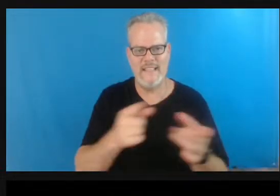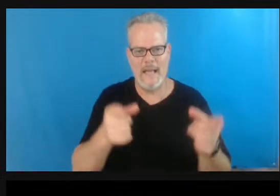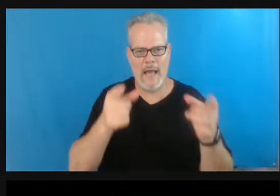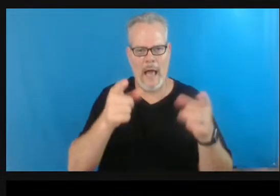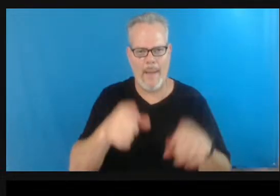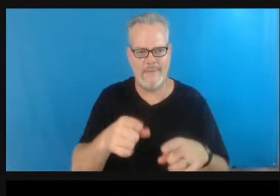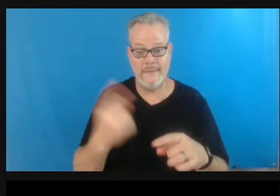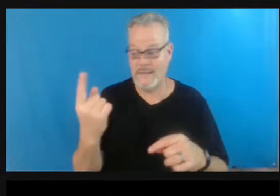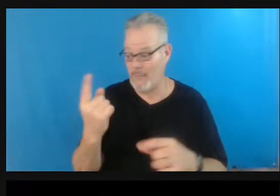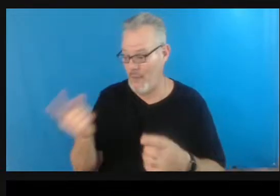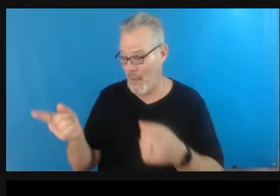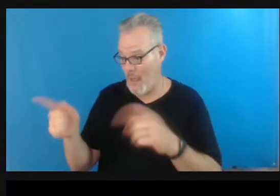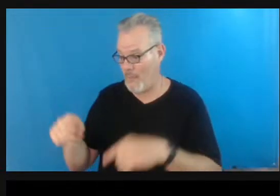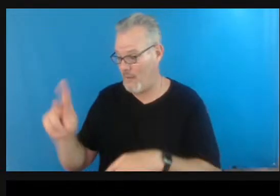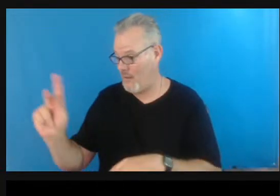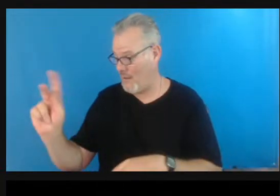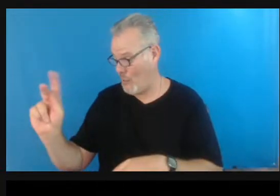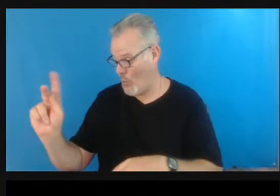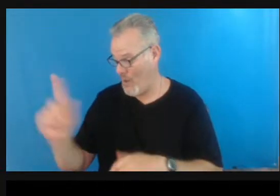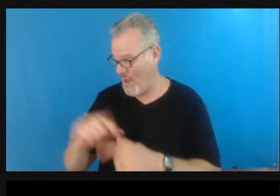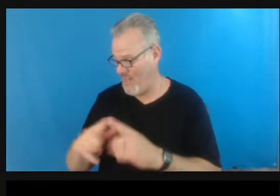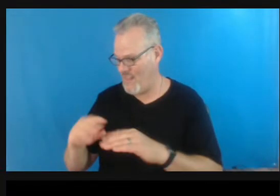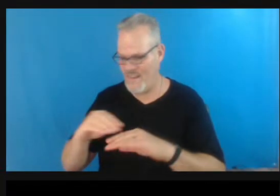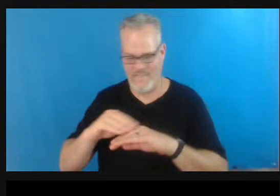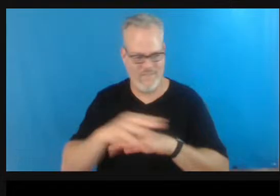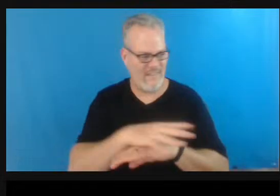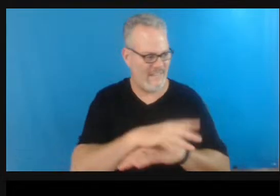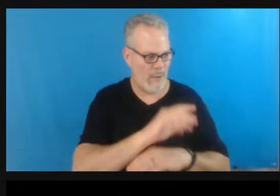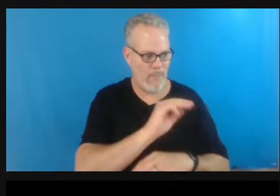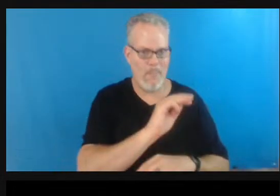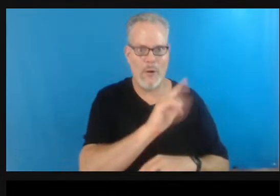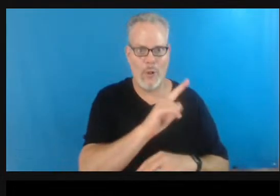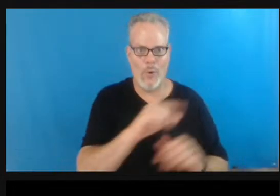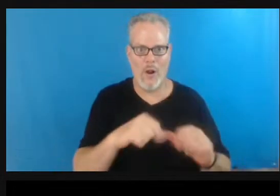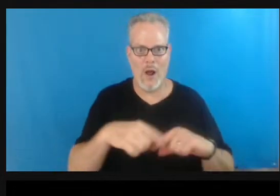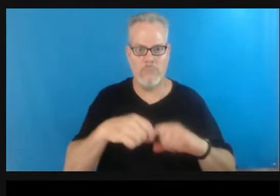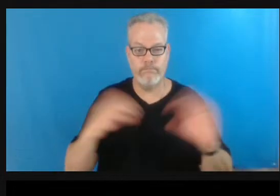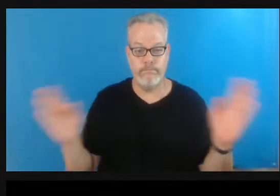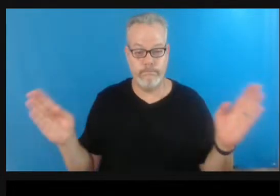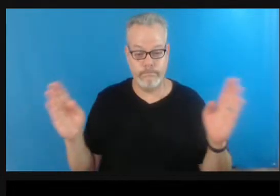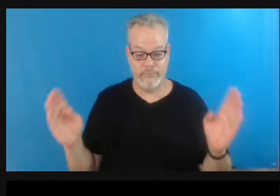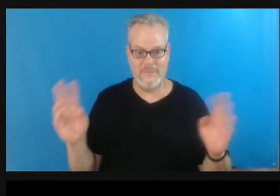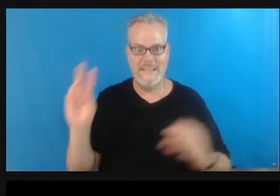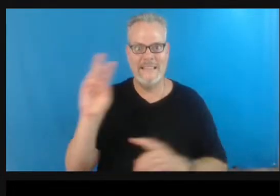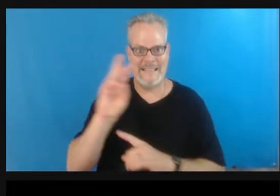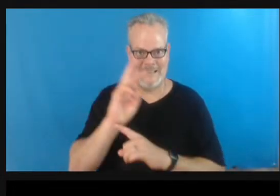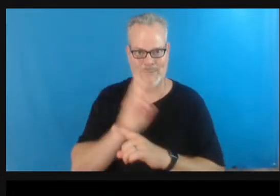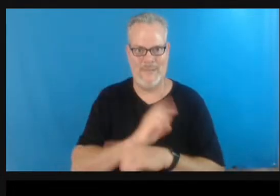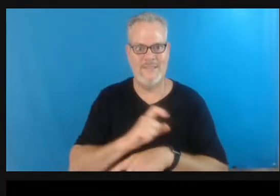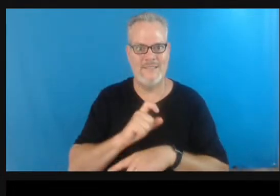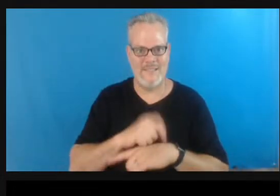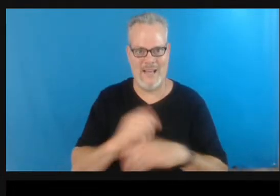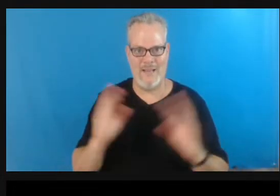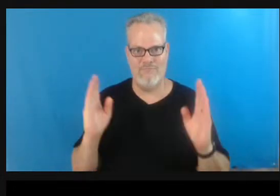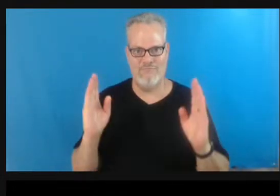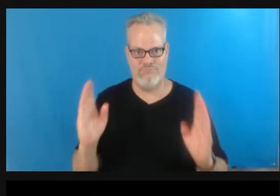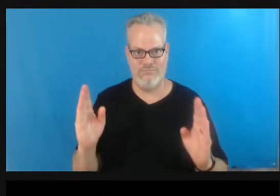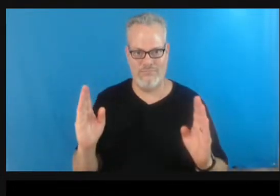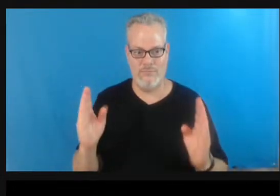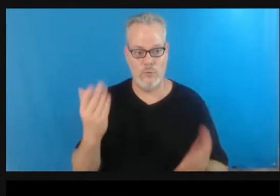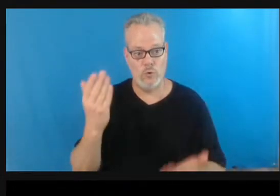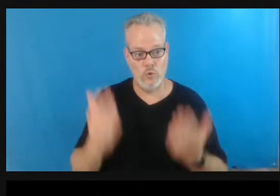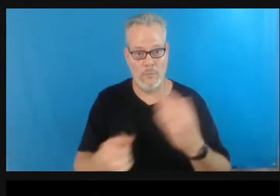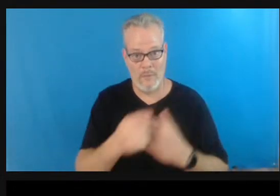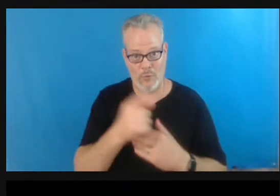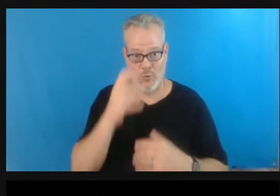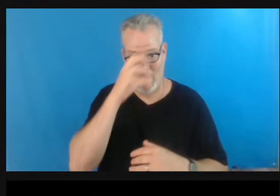change happening at Kīlauea, say, and being felt then at Mauna Loa. 6 months. So maybe you would guess